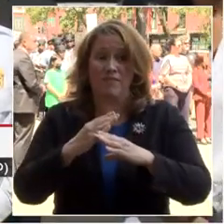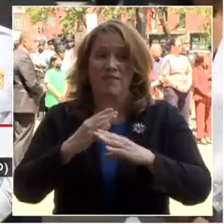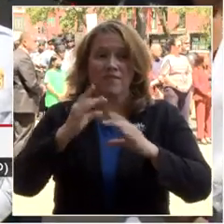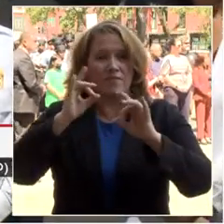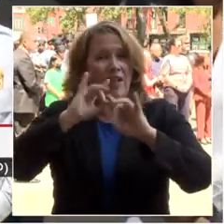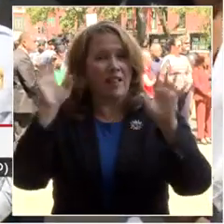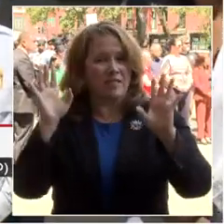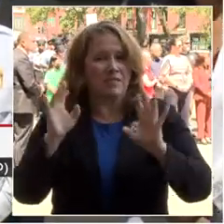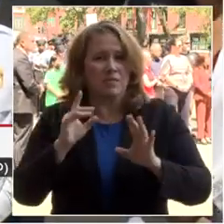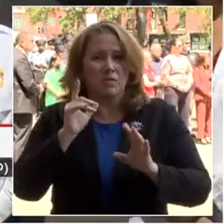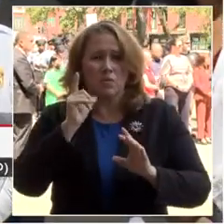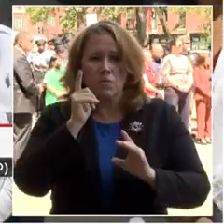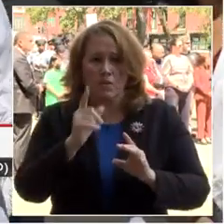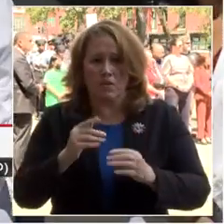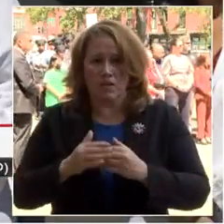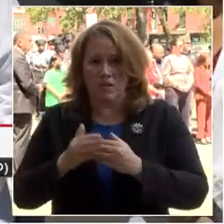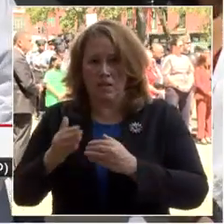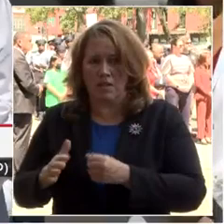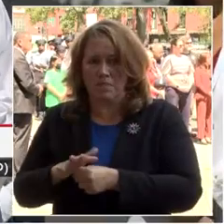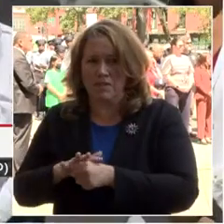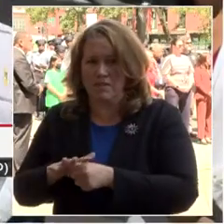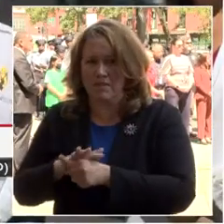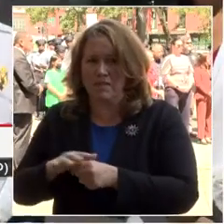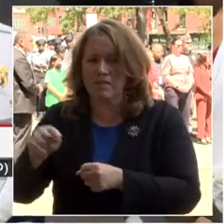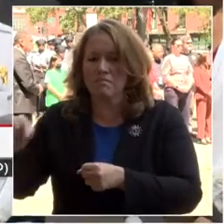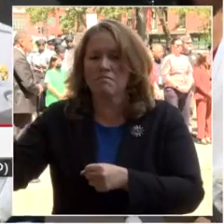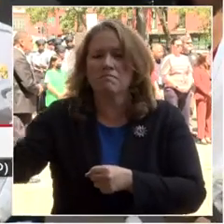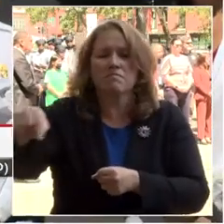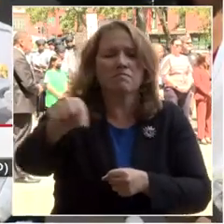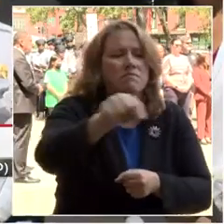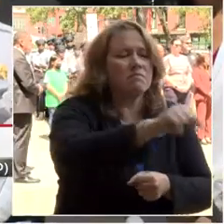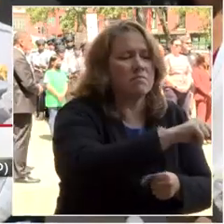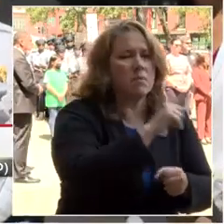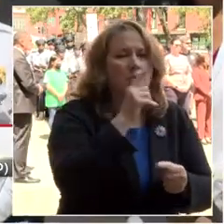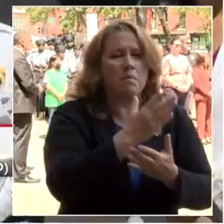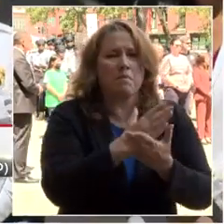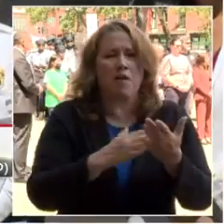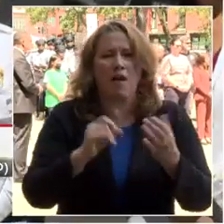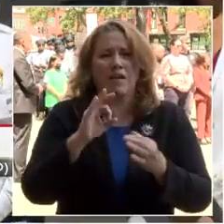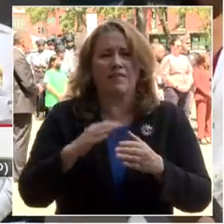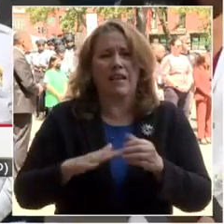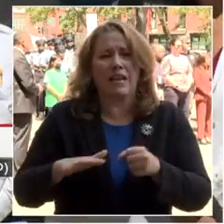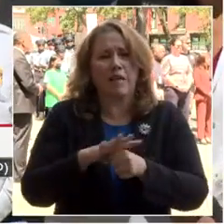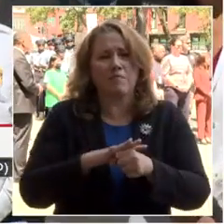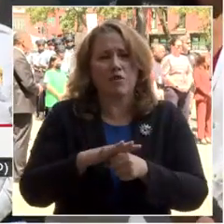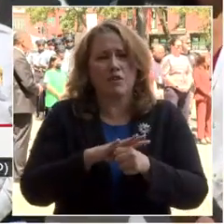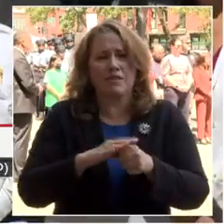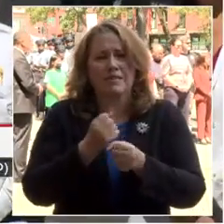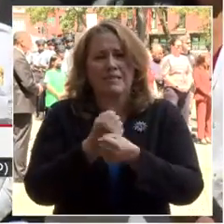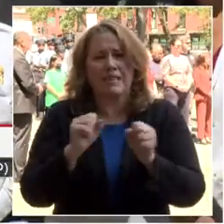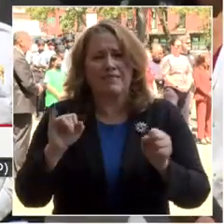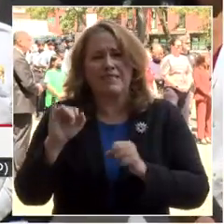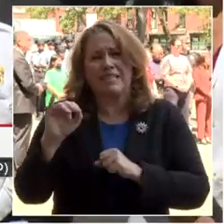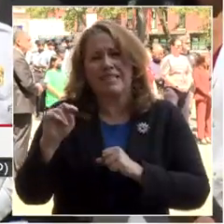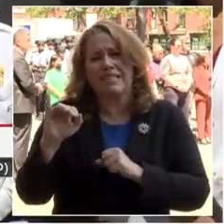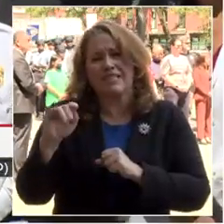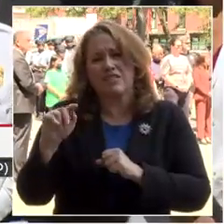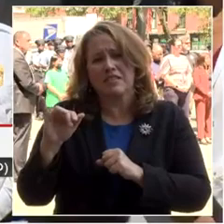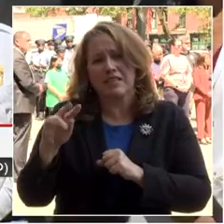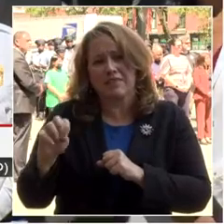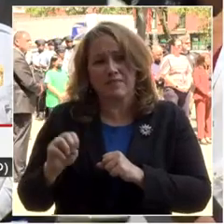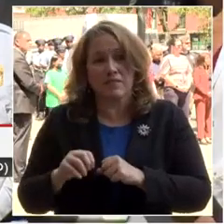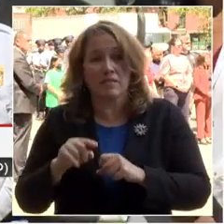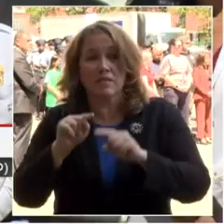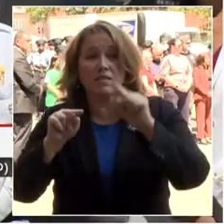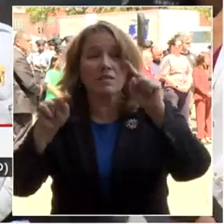Neighborhood Safety and Engagement to support our communities and to help keep them safe. As you may have seen around the city, we have launched